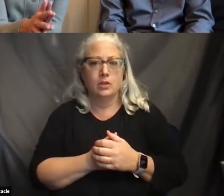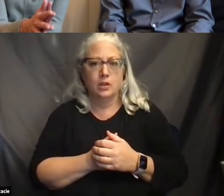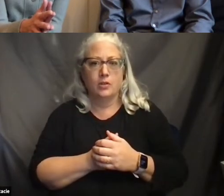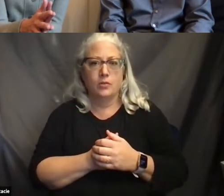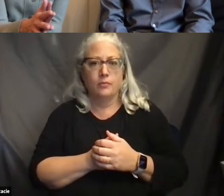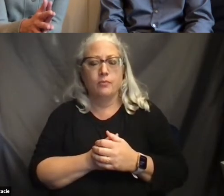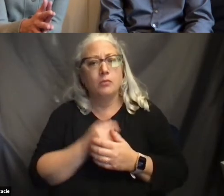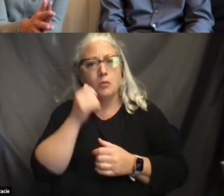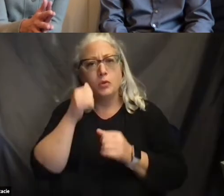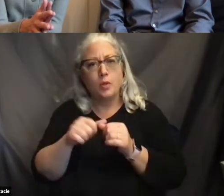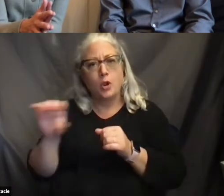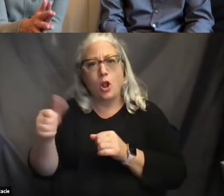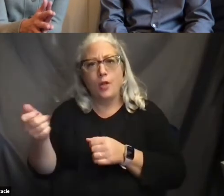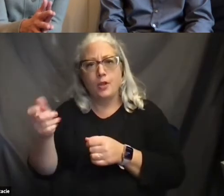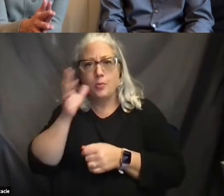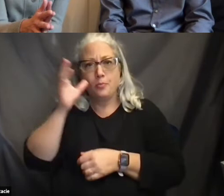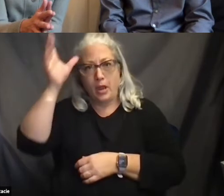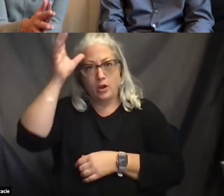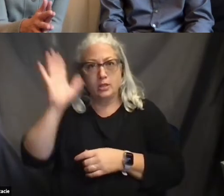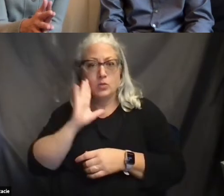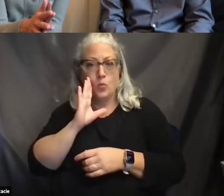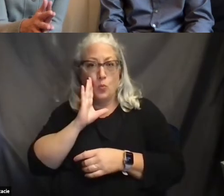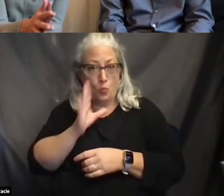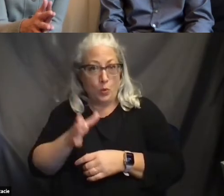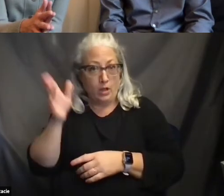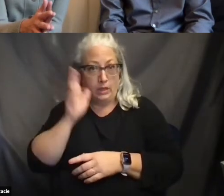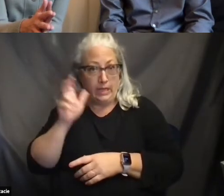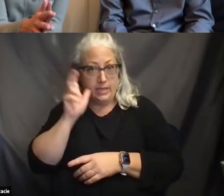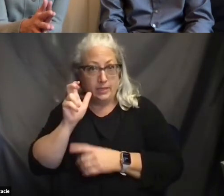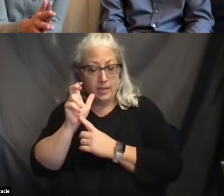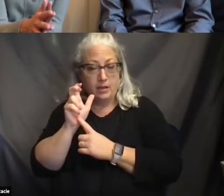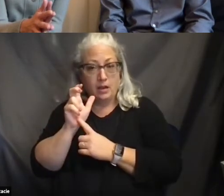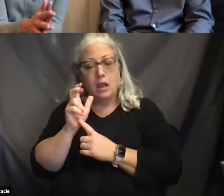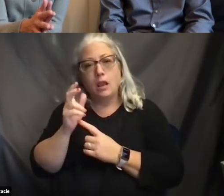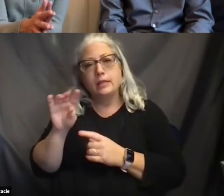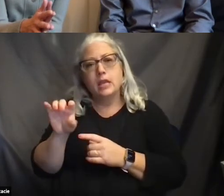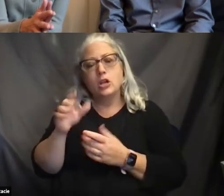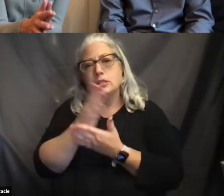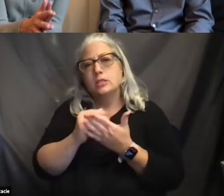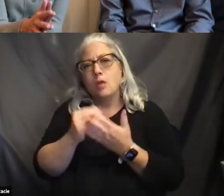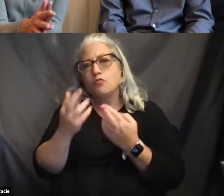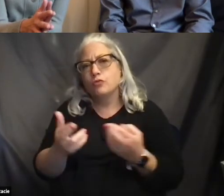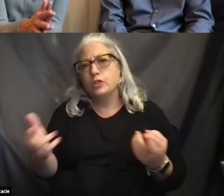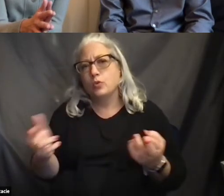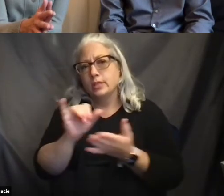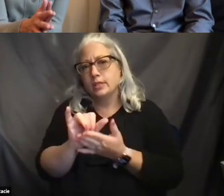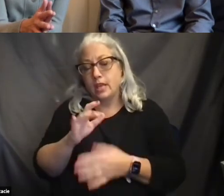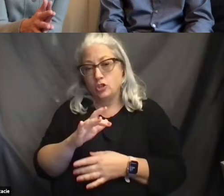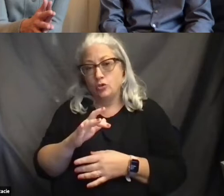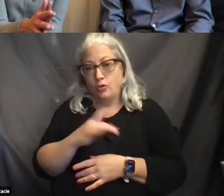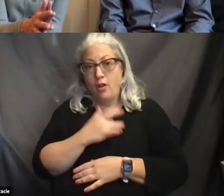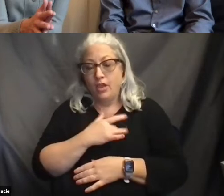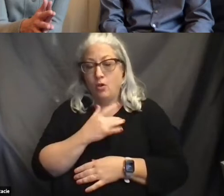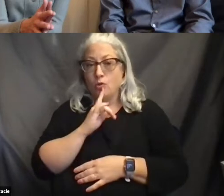are other parents who will listen to this, are there some resources, some Autism Speaks resources that you have found useful that you would